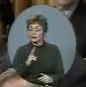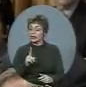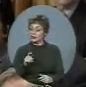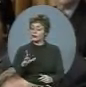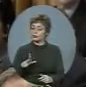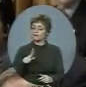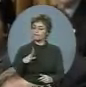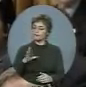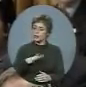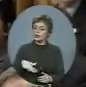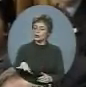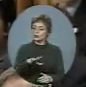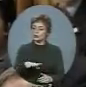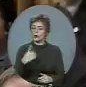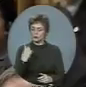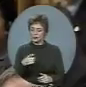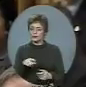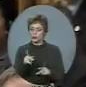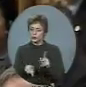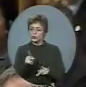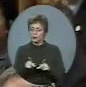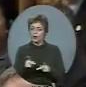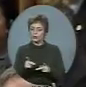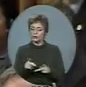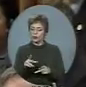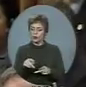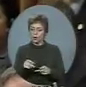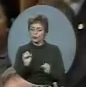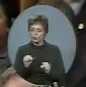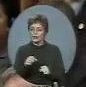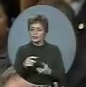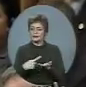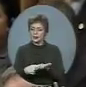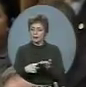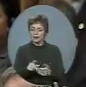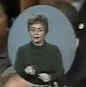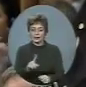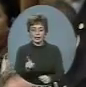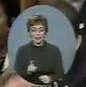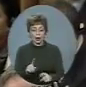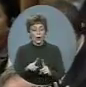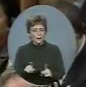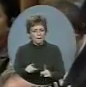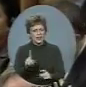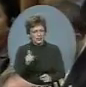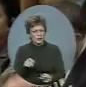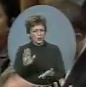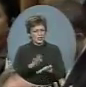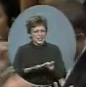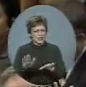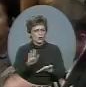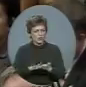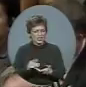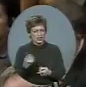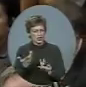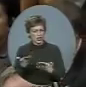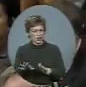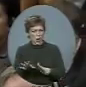very odd situation where we're being asked to apologise for something that was about to happen. I think the Liberals should apologise for what they're about to do.